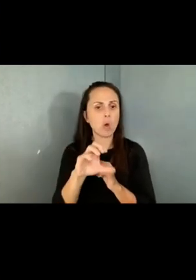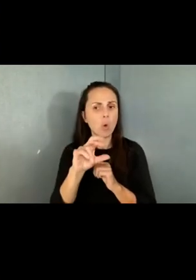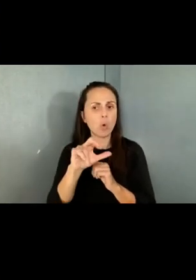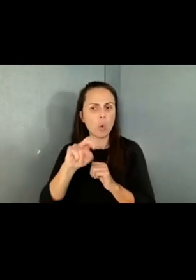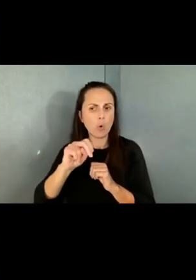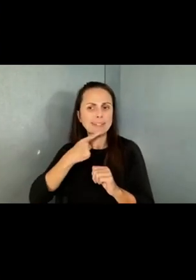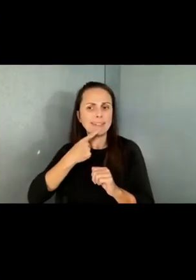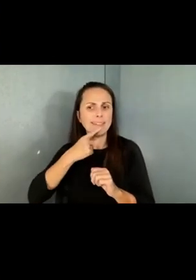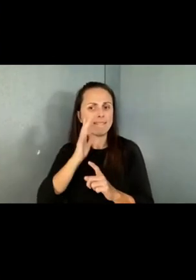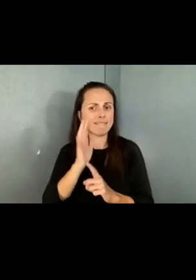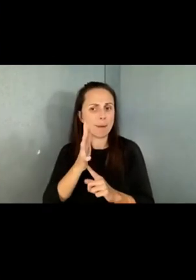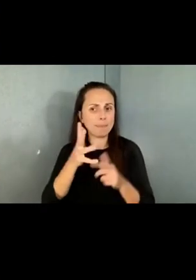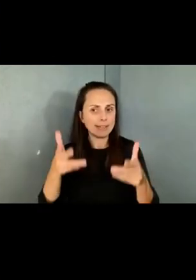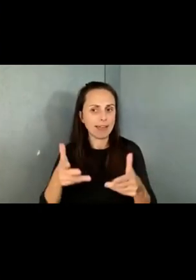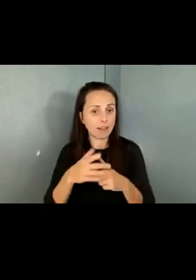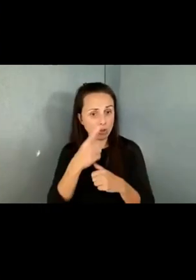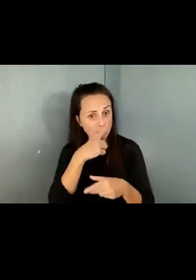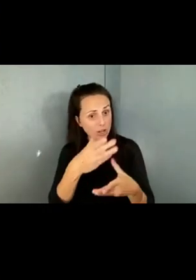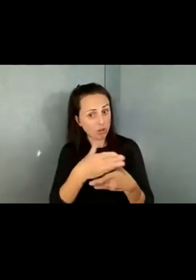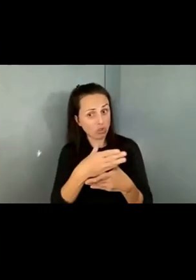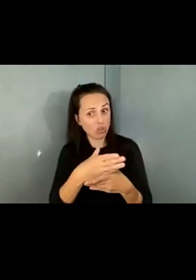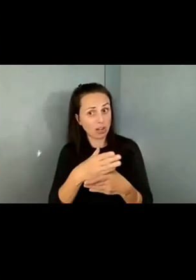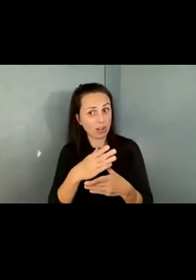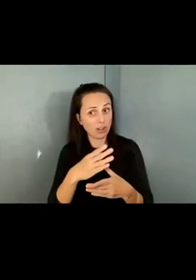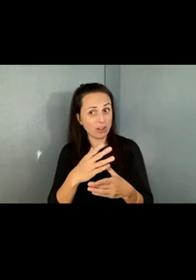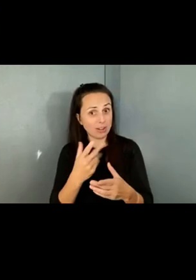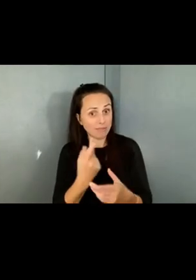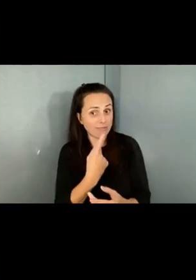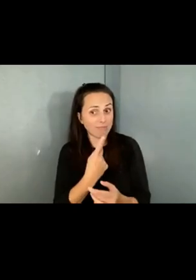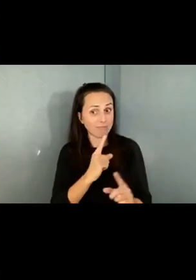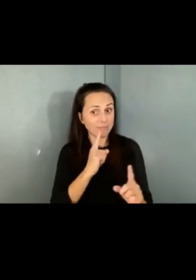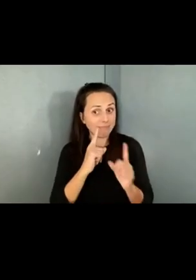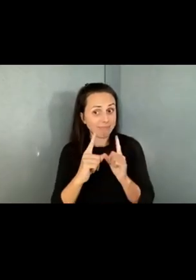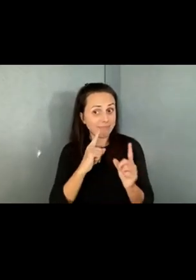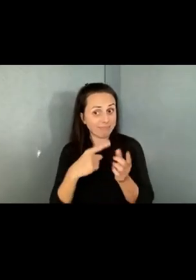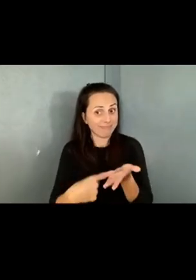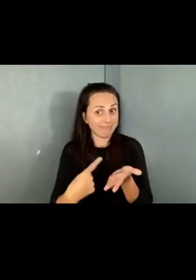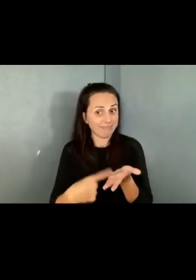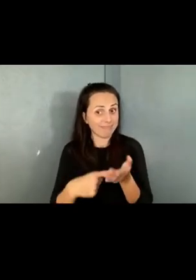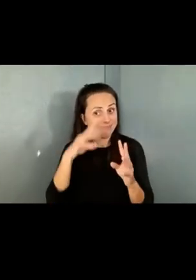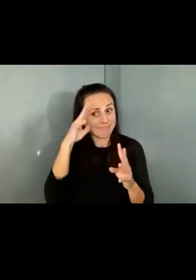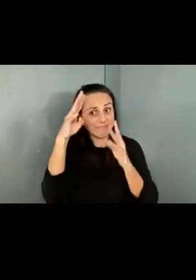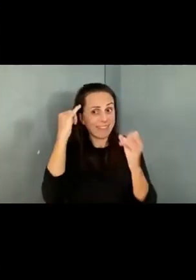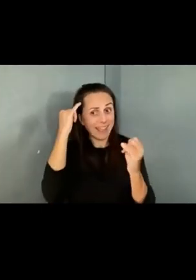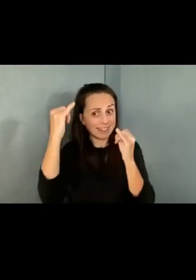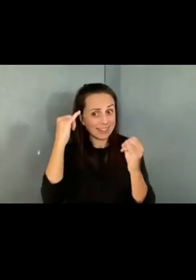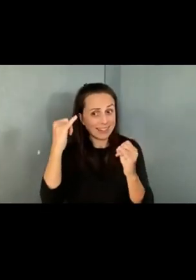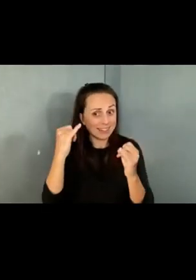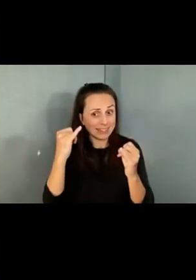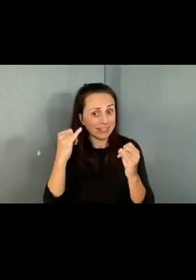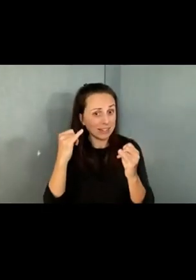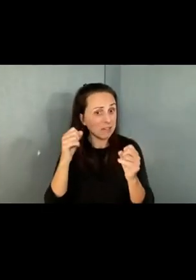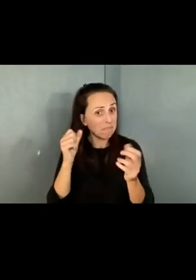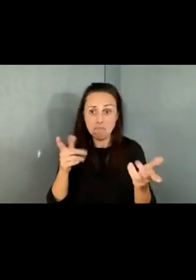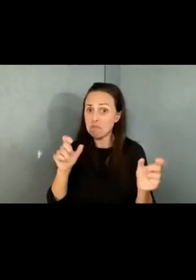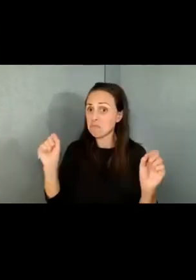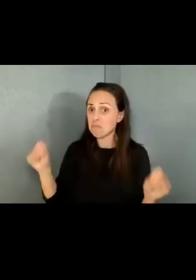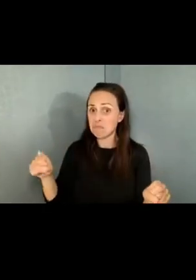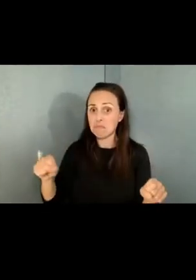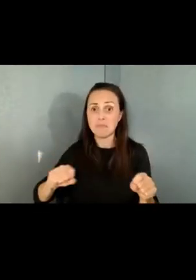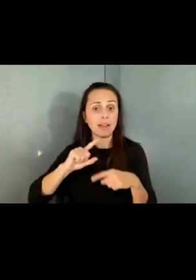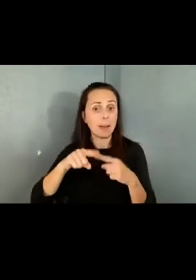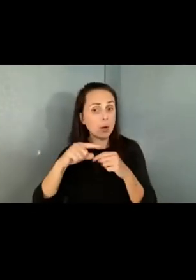Orin, since we have 5 more minutes, do you want to share our recommendations that we came up based on